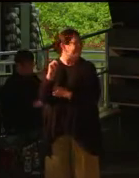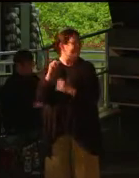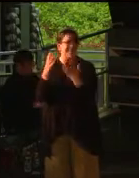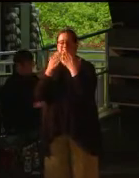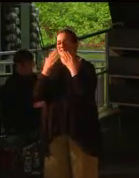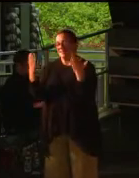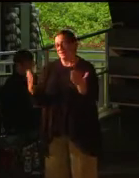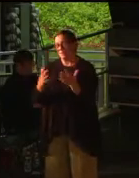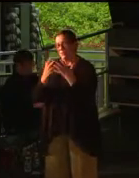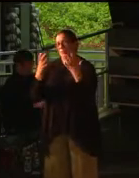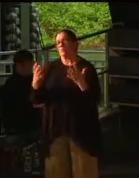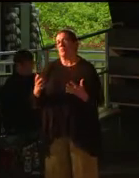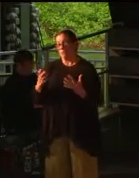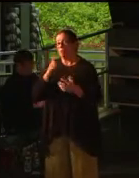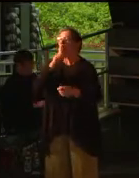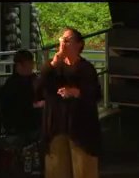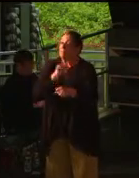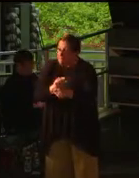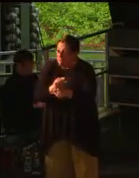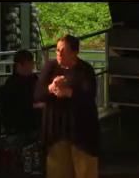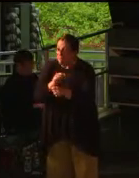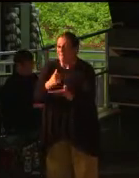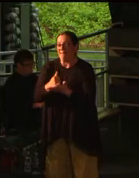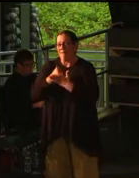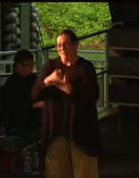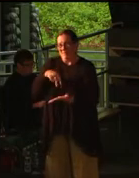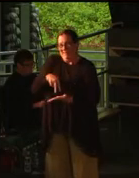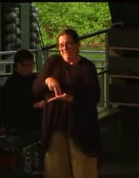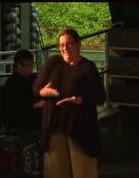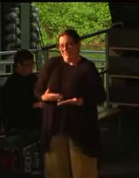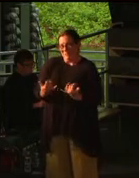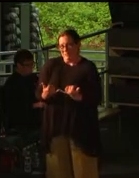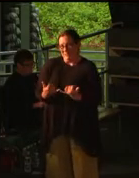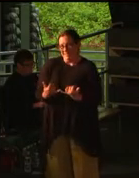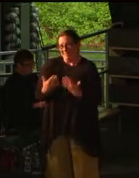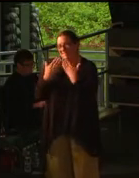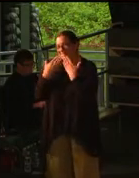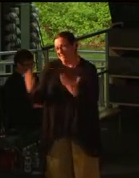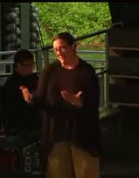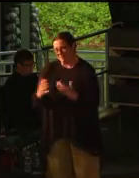thank you for literally helping me stand right here today.